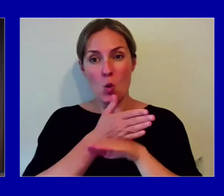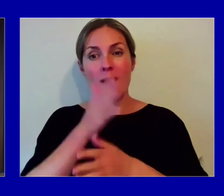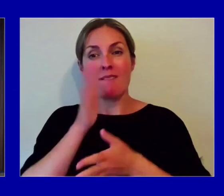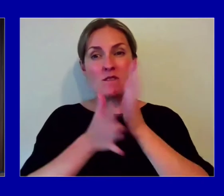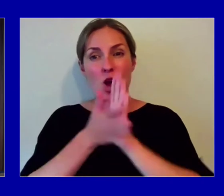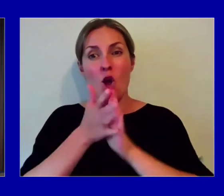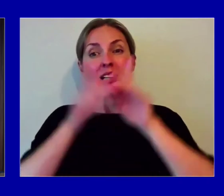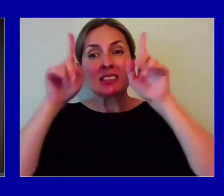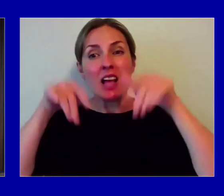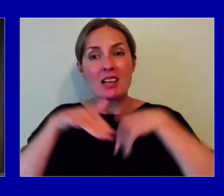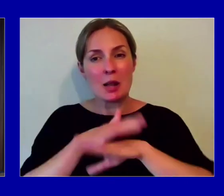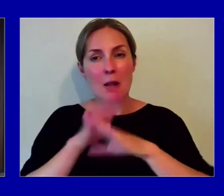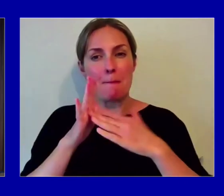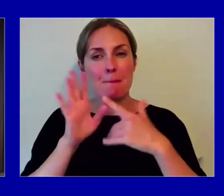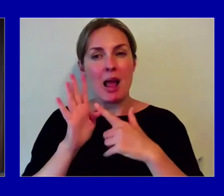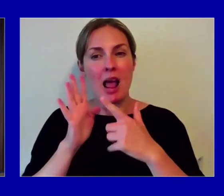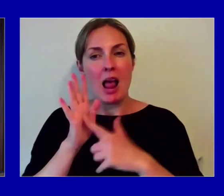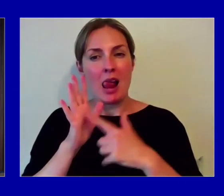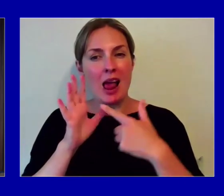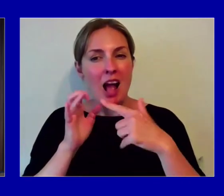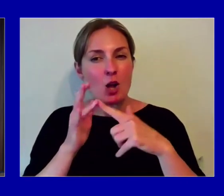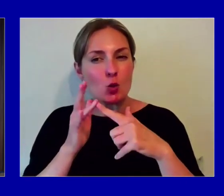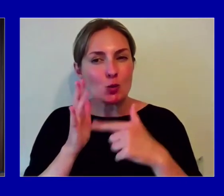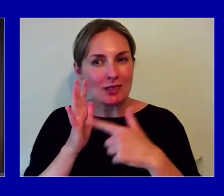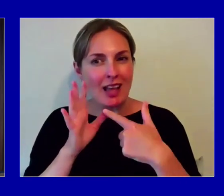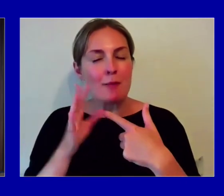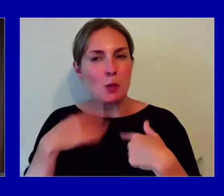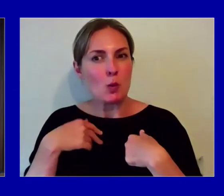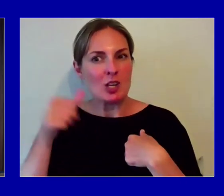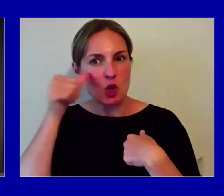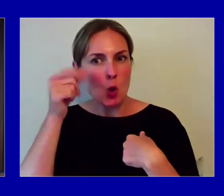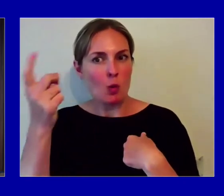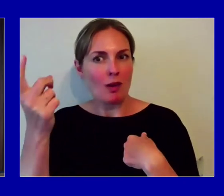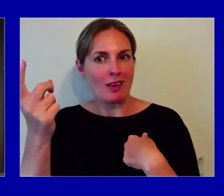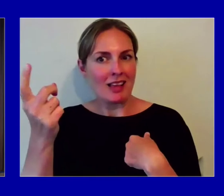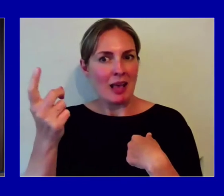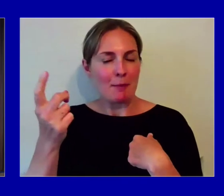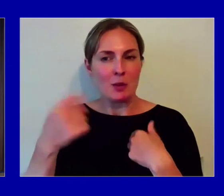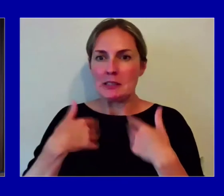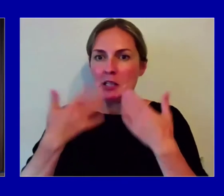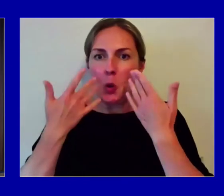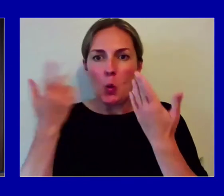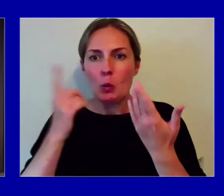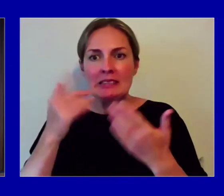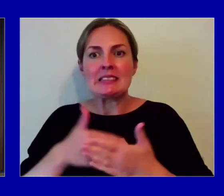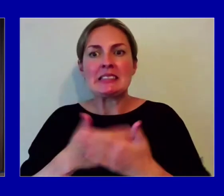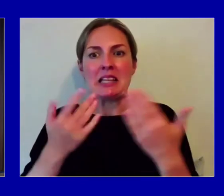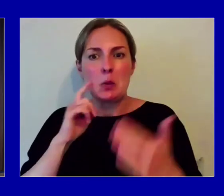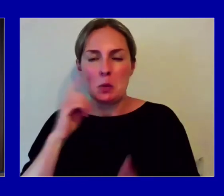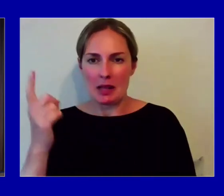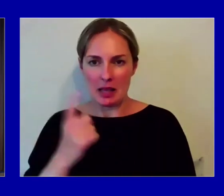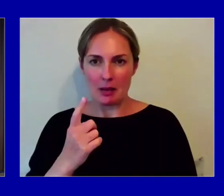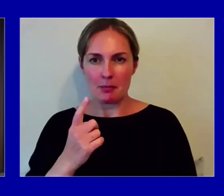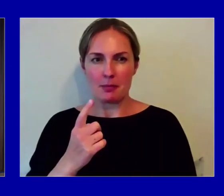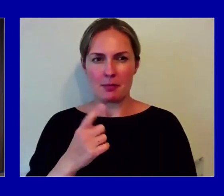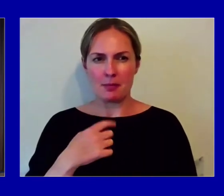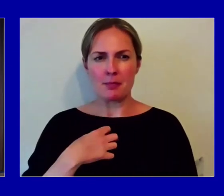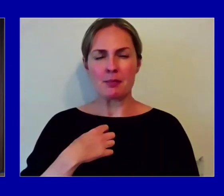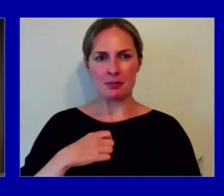We just didn't know exactly what day, but long before it had come, Lynn was looking at a, a way of planning